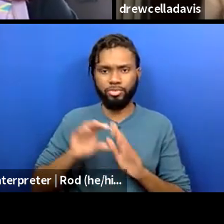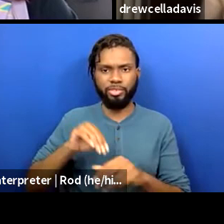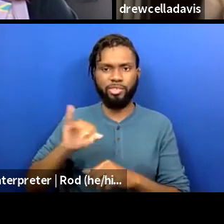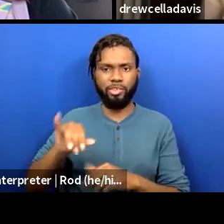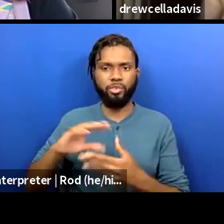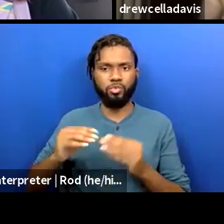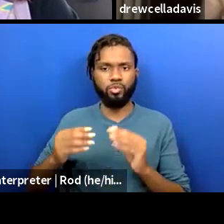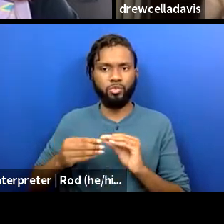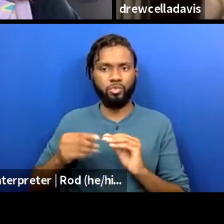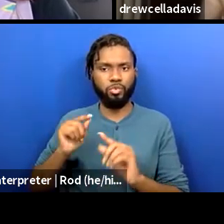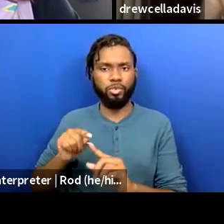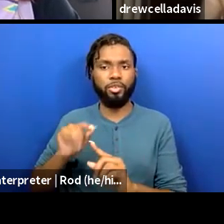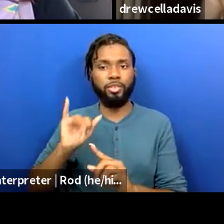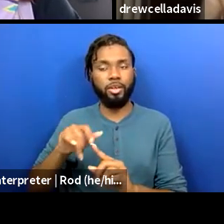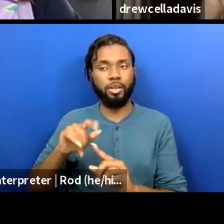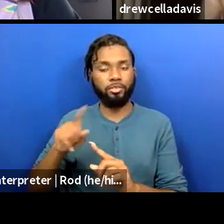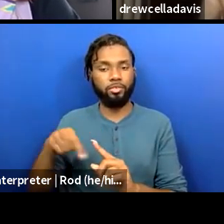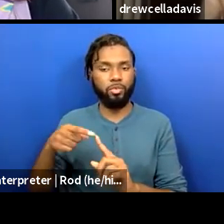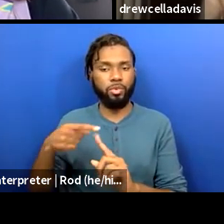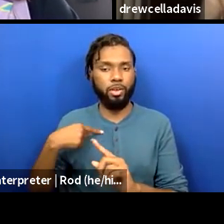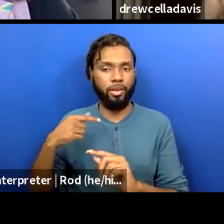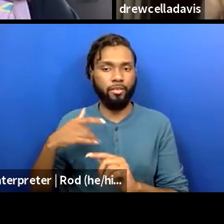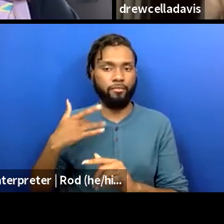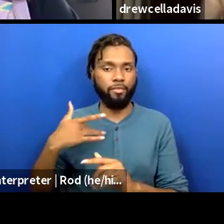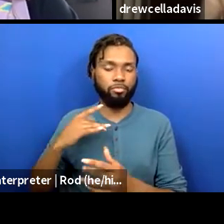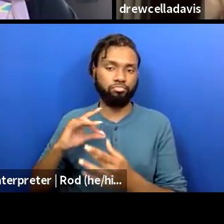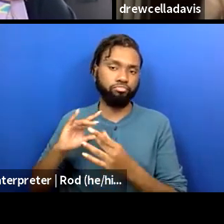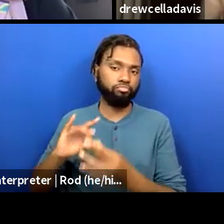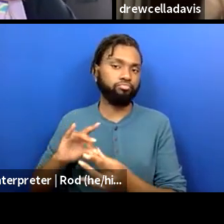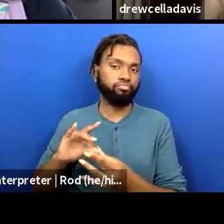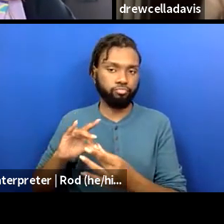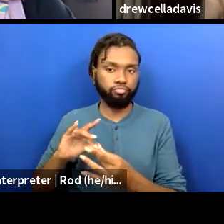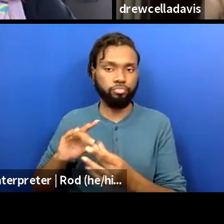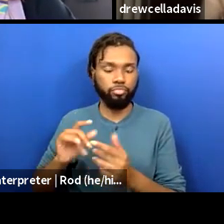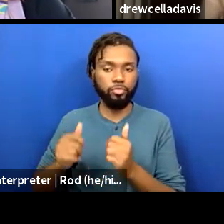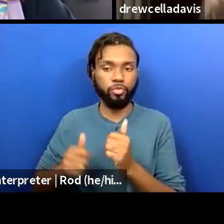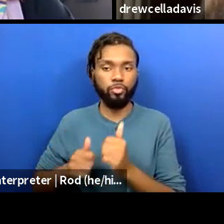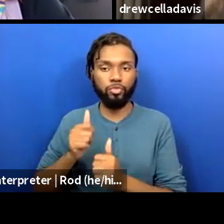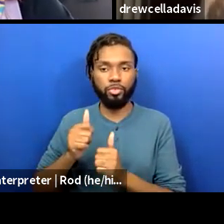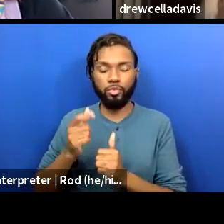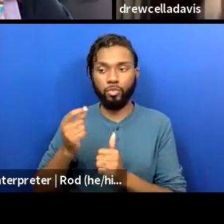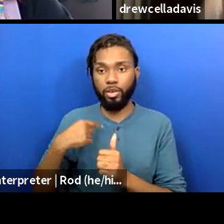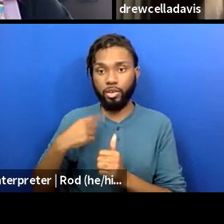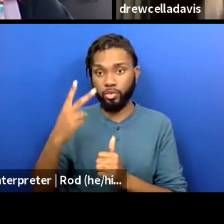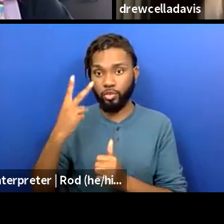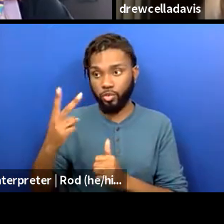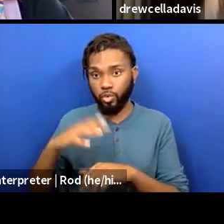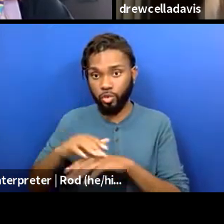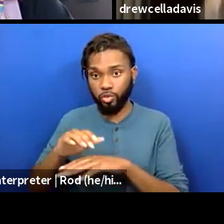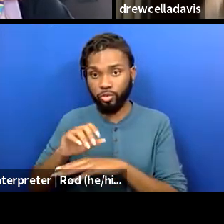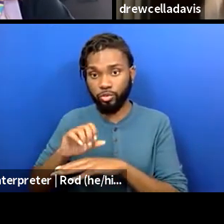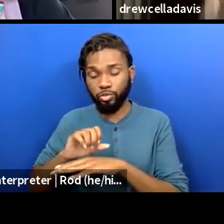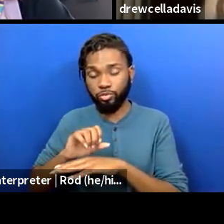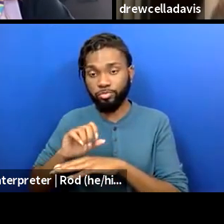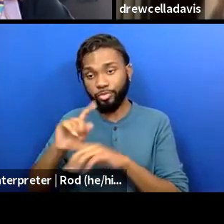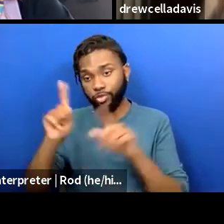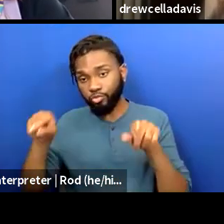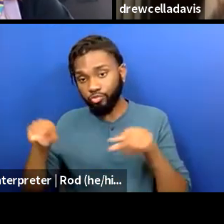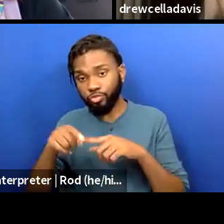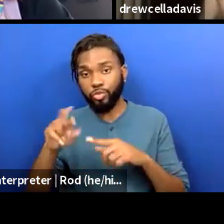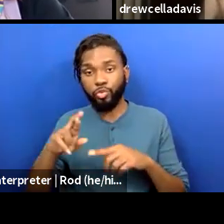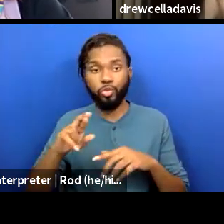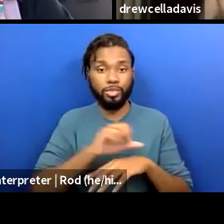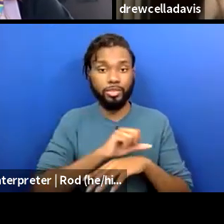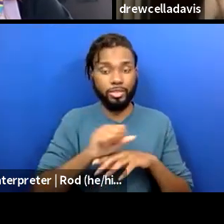that is when I could relate most to the depiction I was seeing on the screen or on the stage, was just the